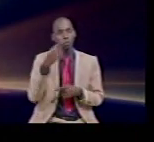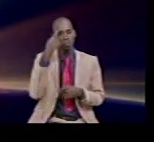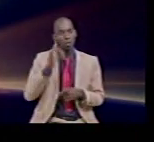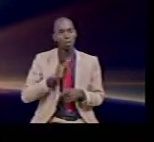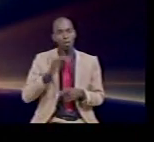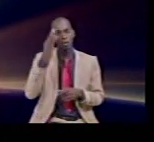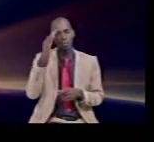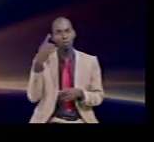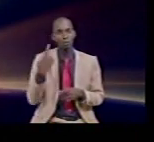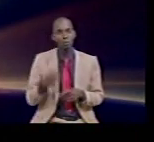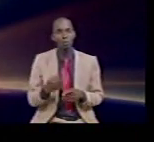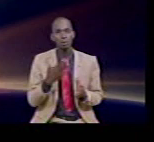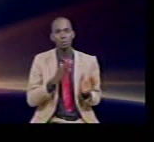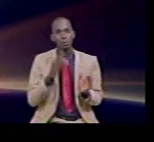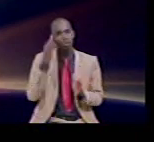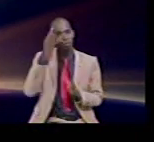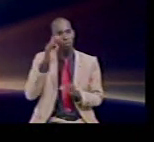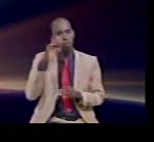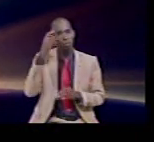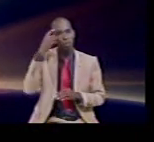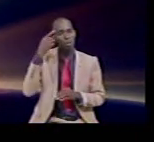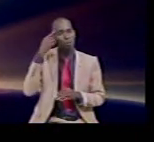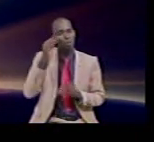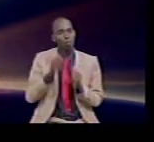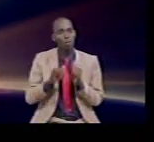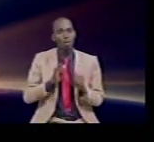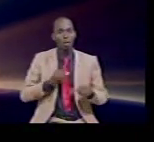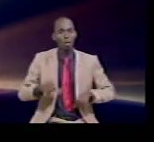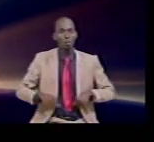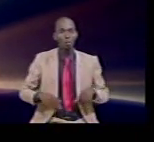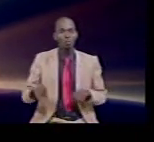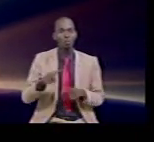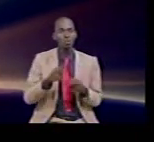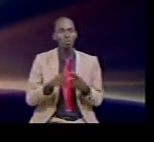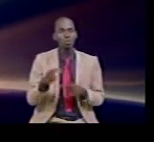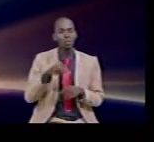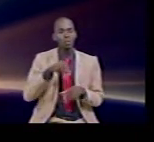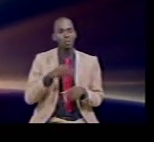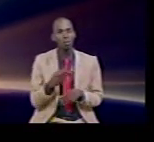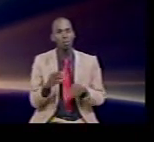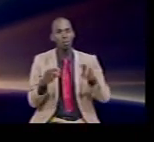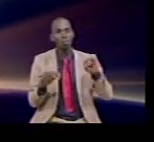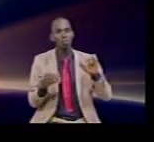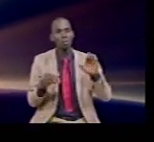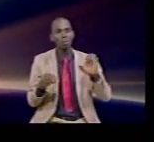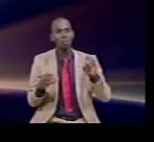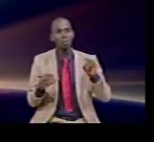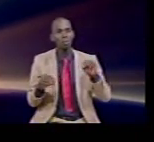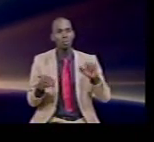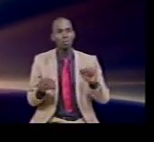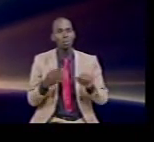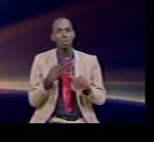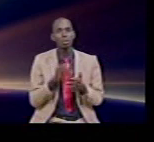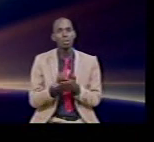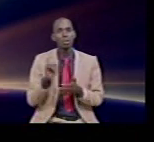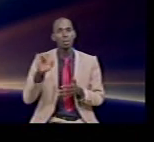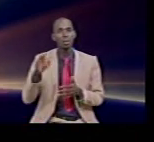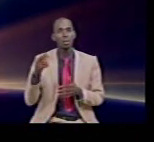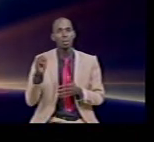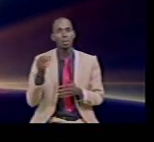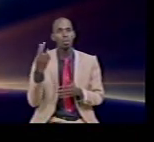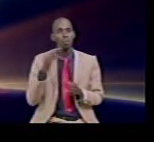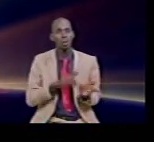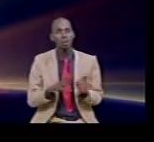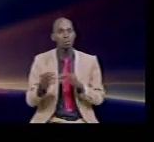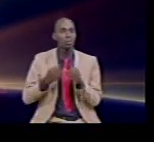of your mind, for which I boast of you to them of Macedonia, that Achaia was ready a year ago, and your zeal hath